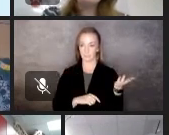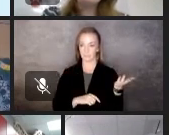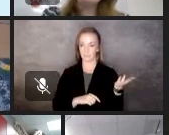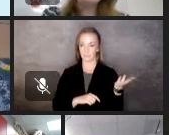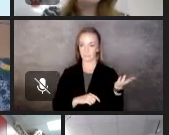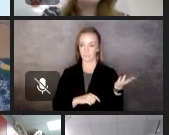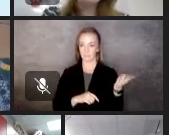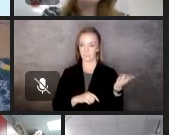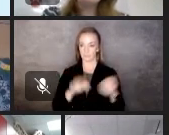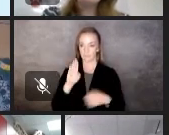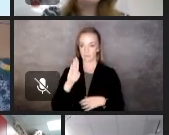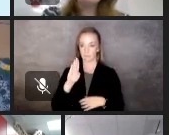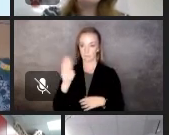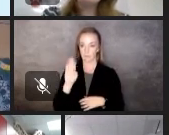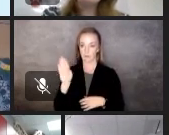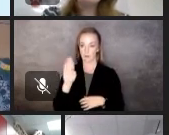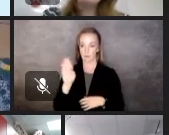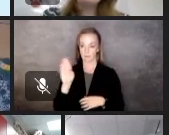Byron Wilson.